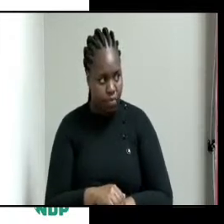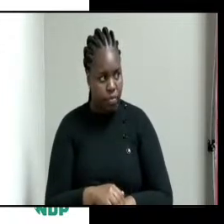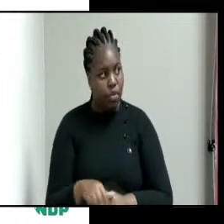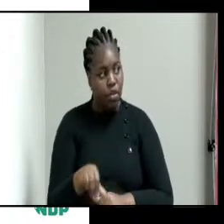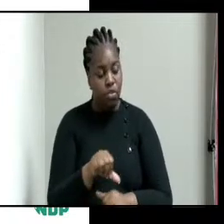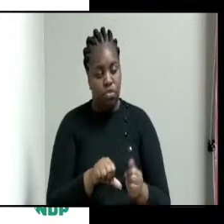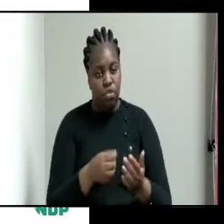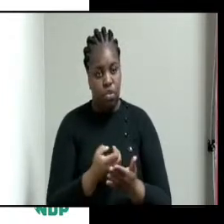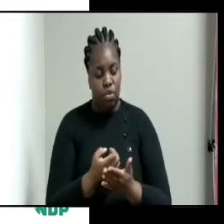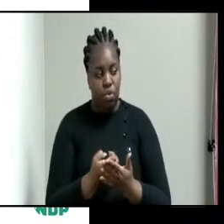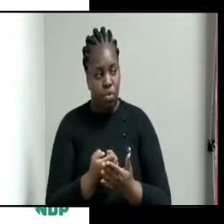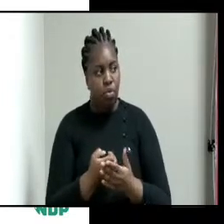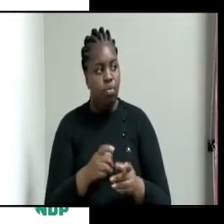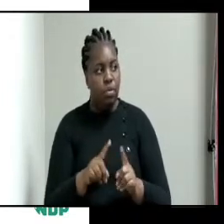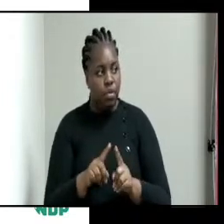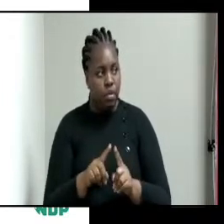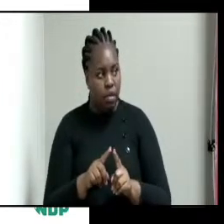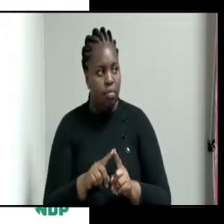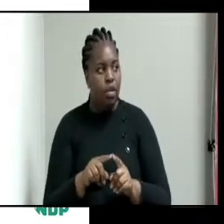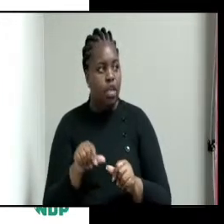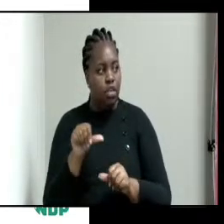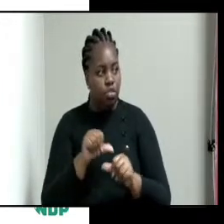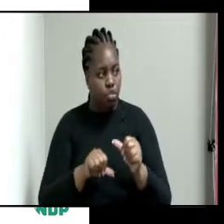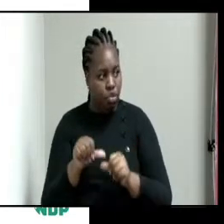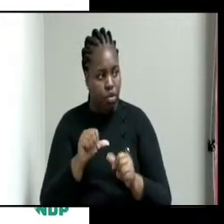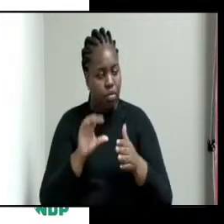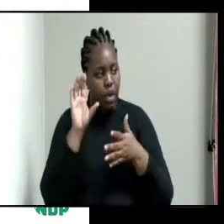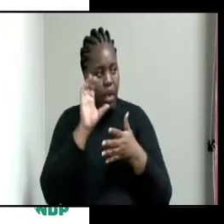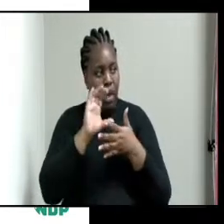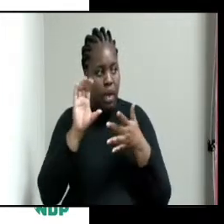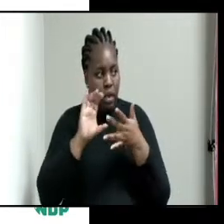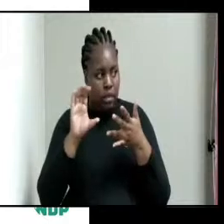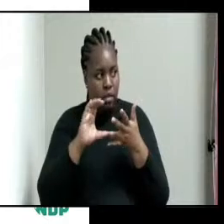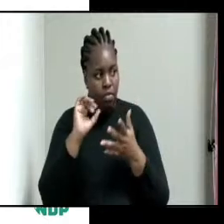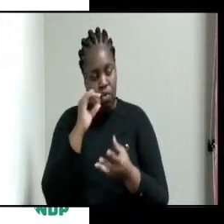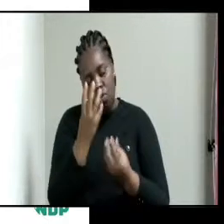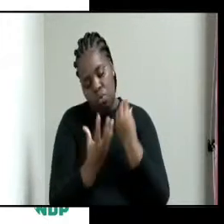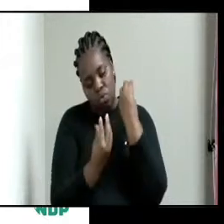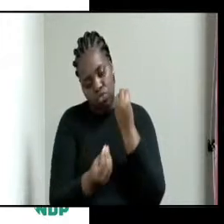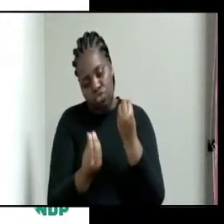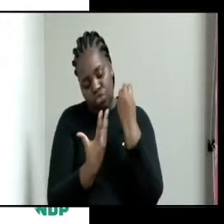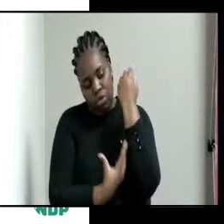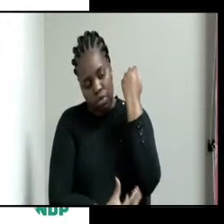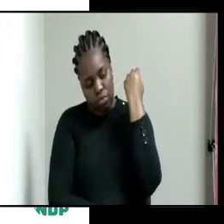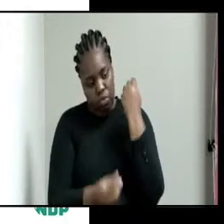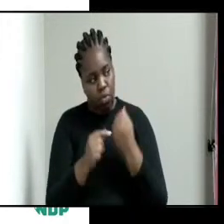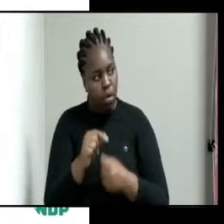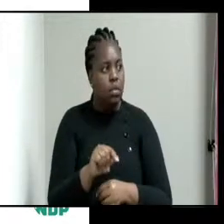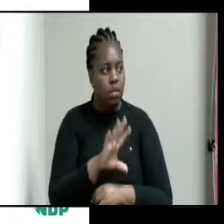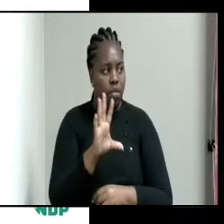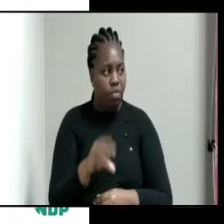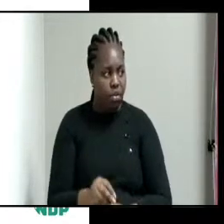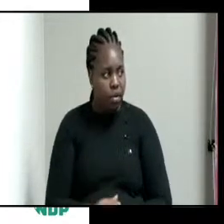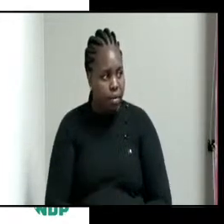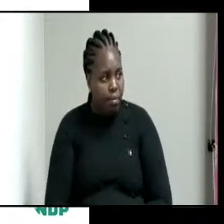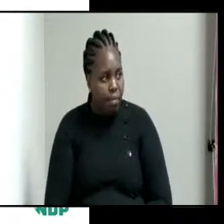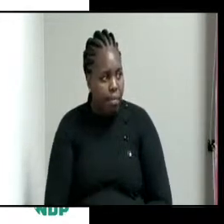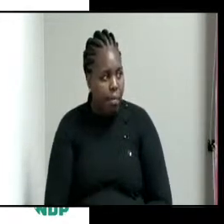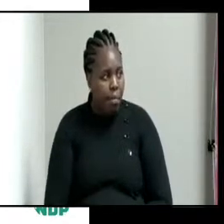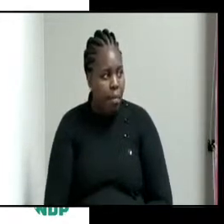and the socio-economic and geographic characteristics of poor children in the nation.